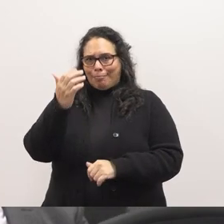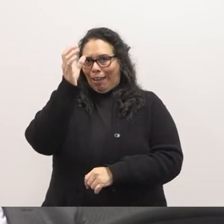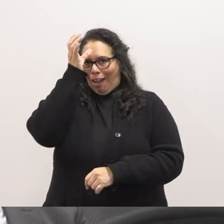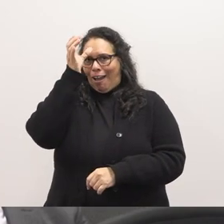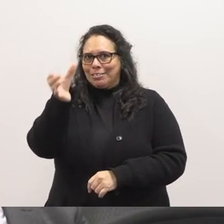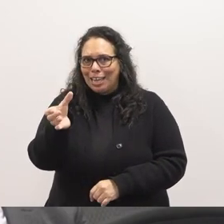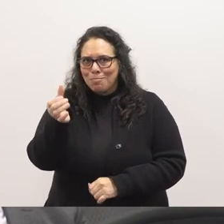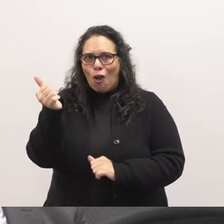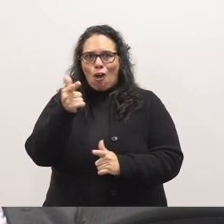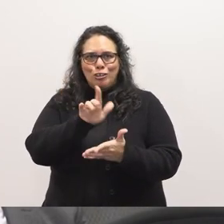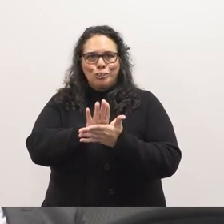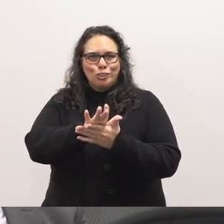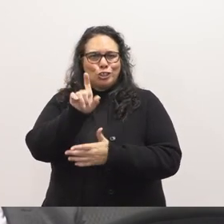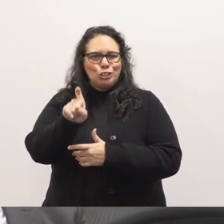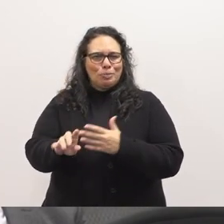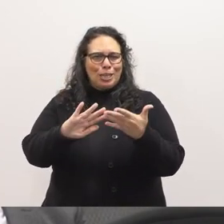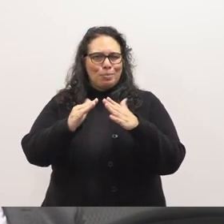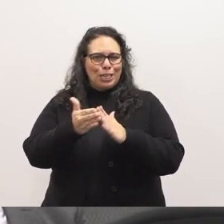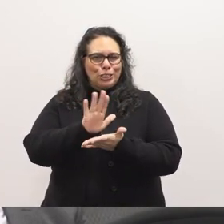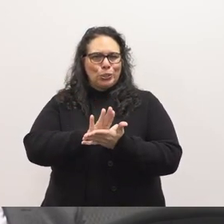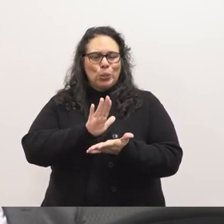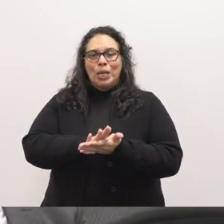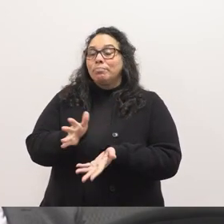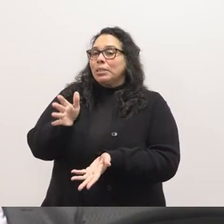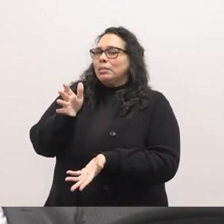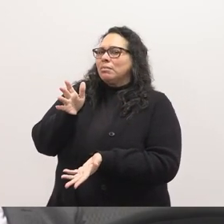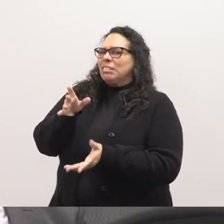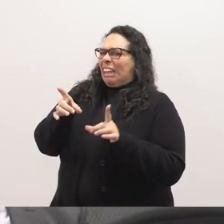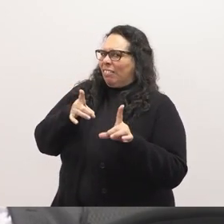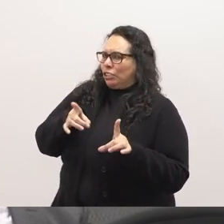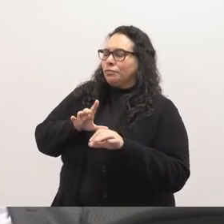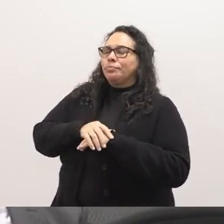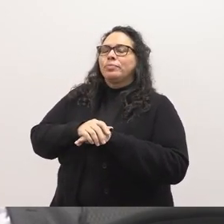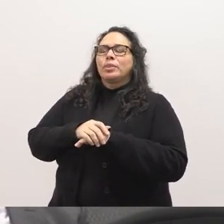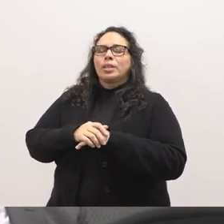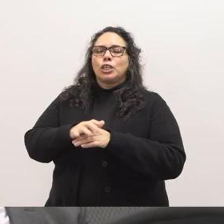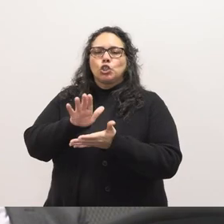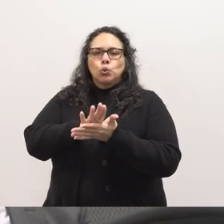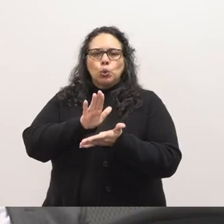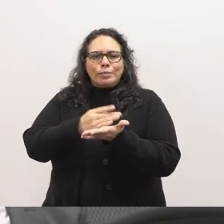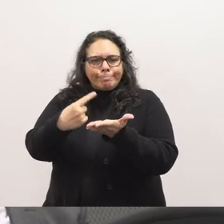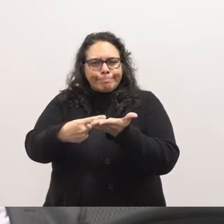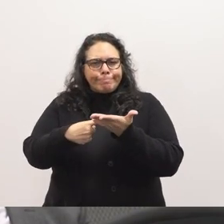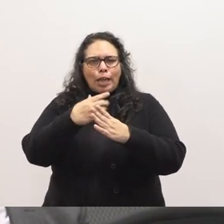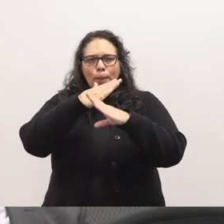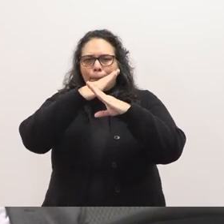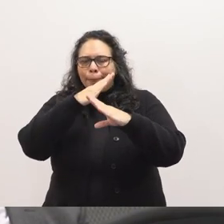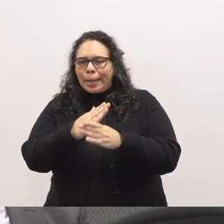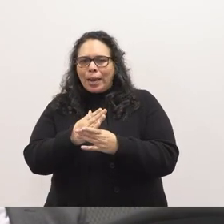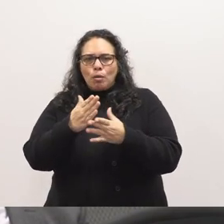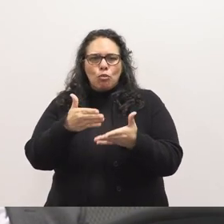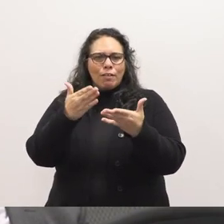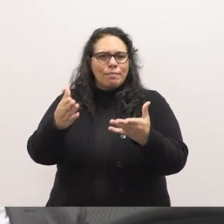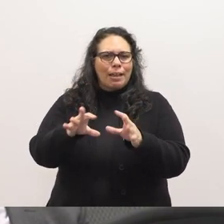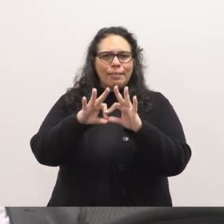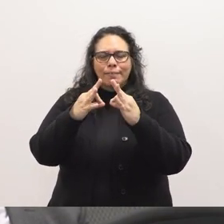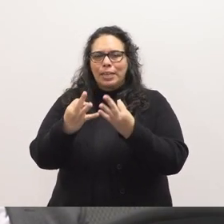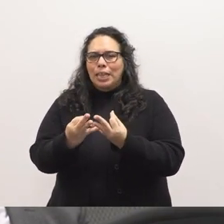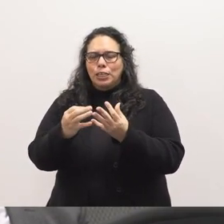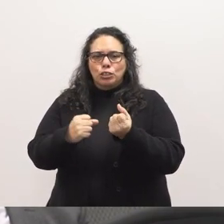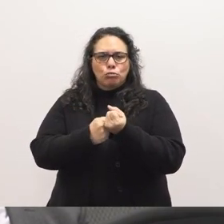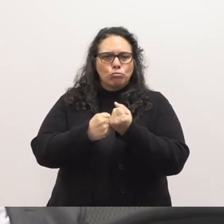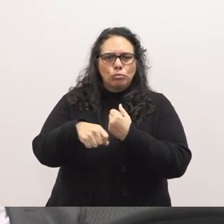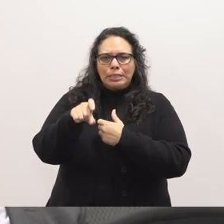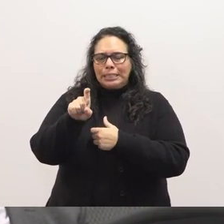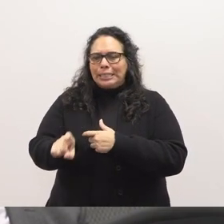schools. But by definition, it's a school that looks to address the many barriers to learning and to provide family support and the needs of the students by